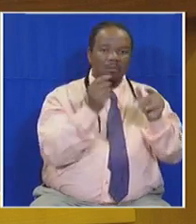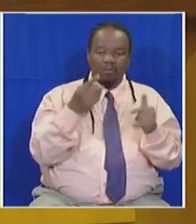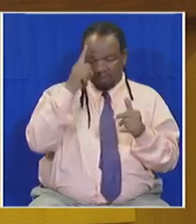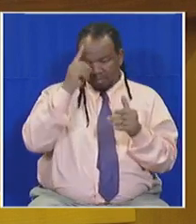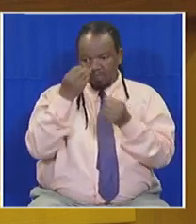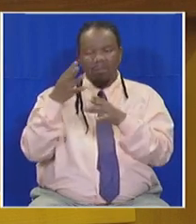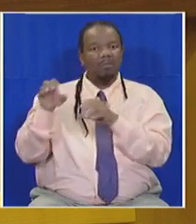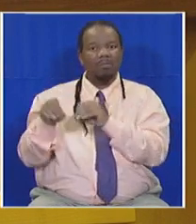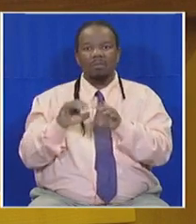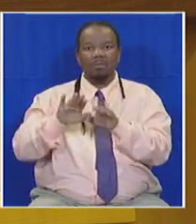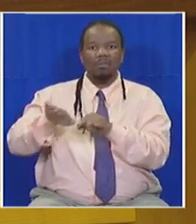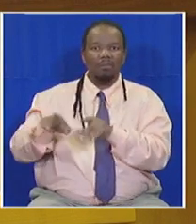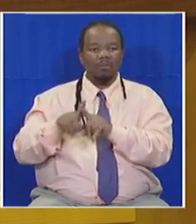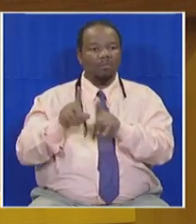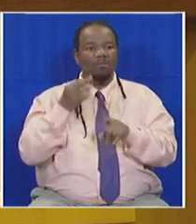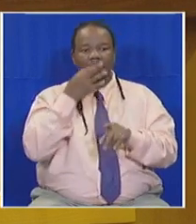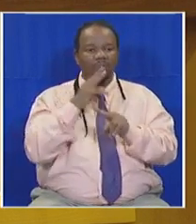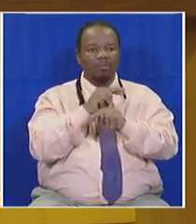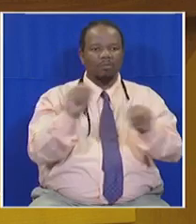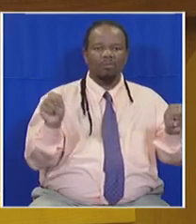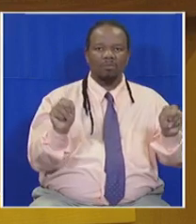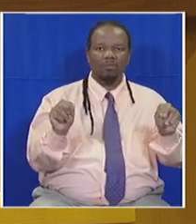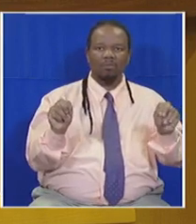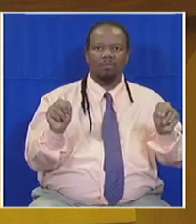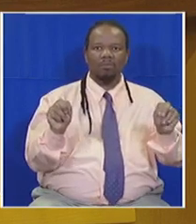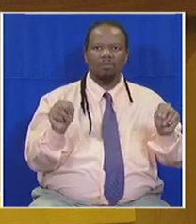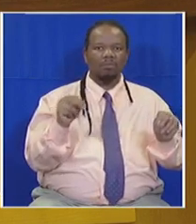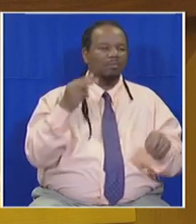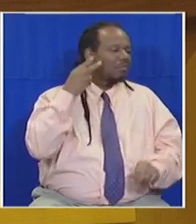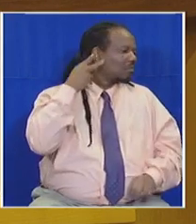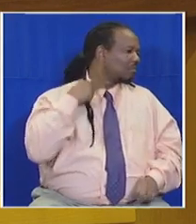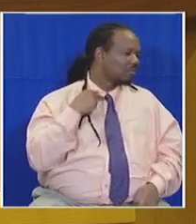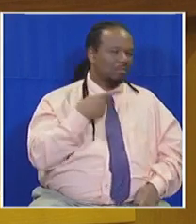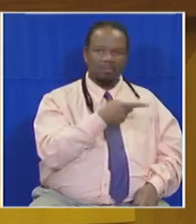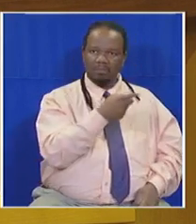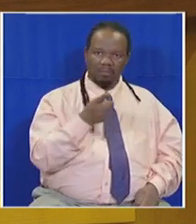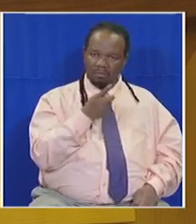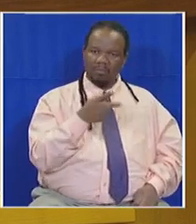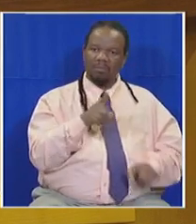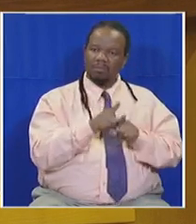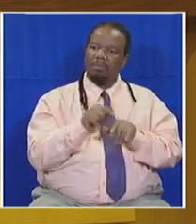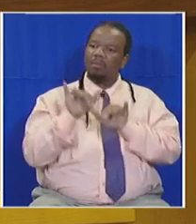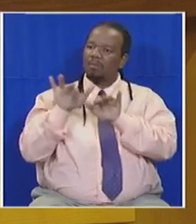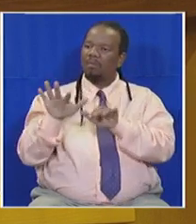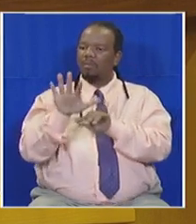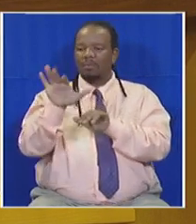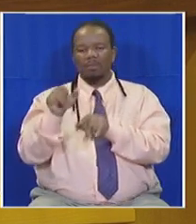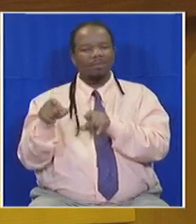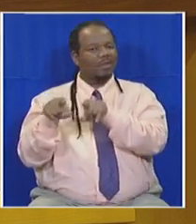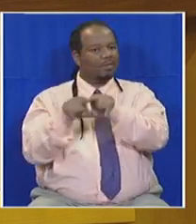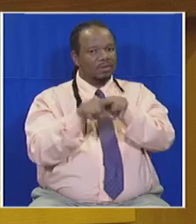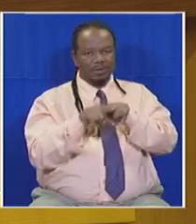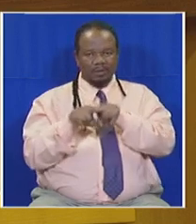out, we say no to that. It is a disgrace. South Africans should be treated the same. They should